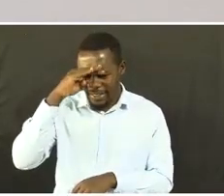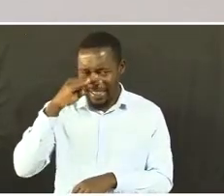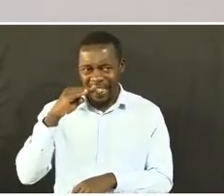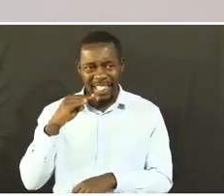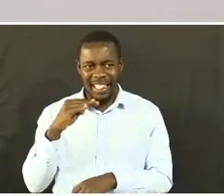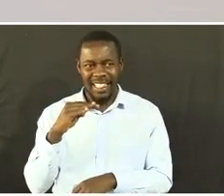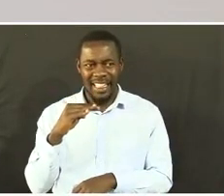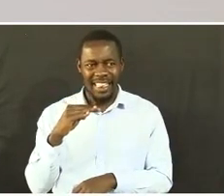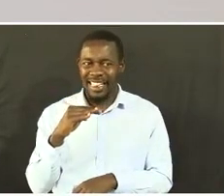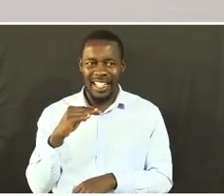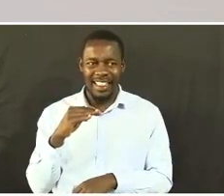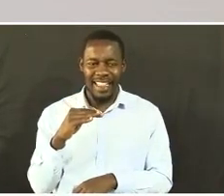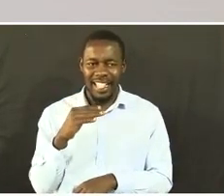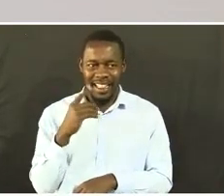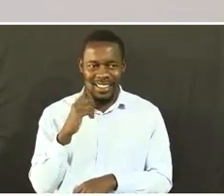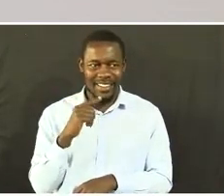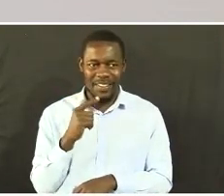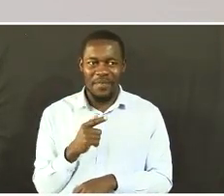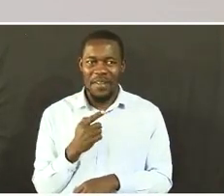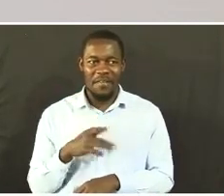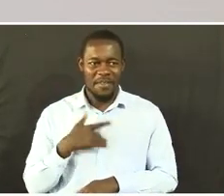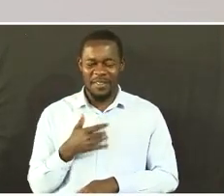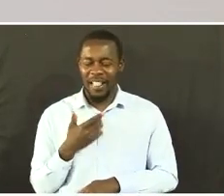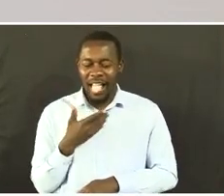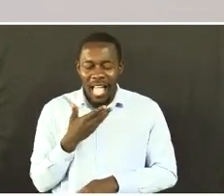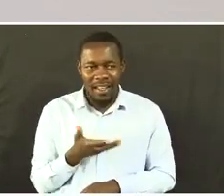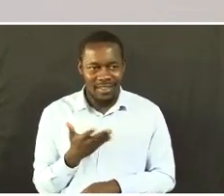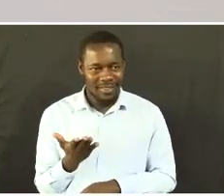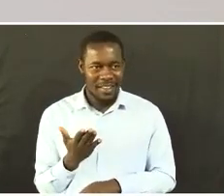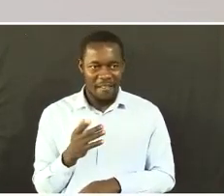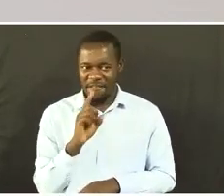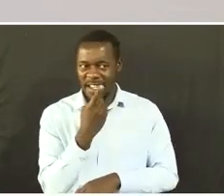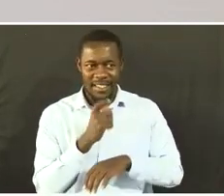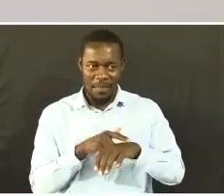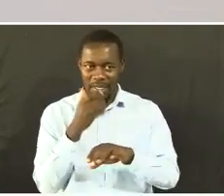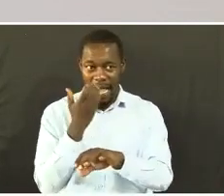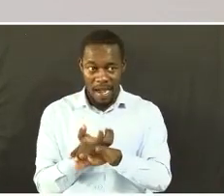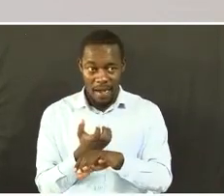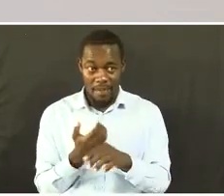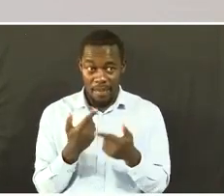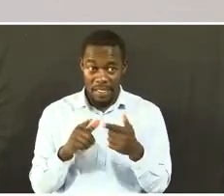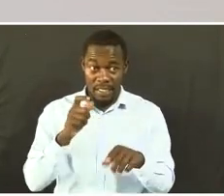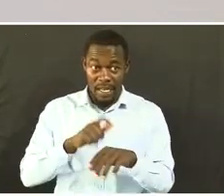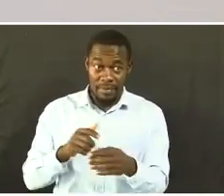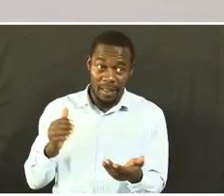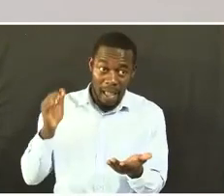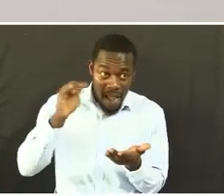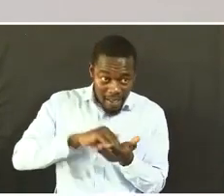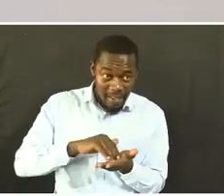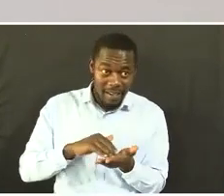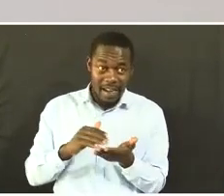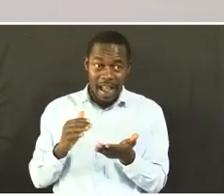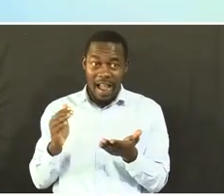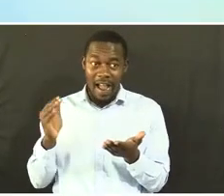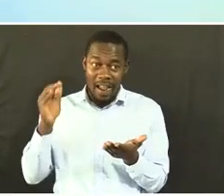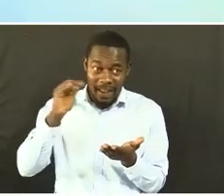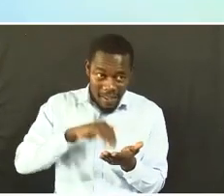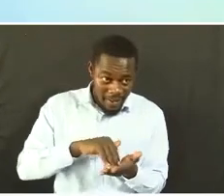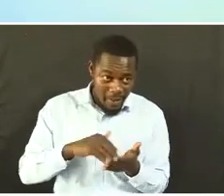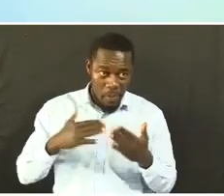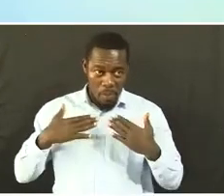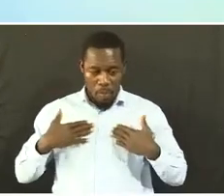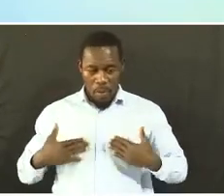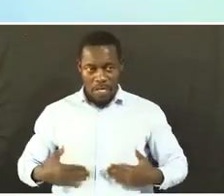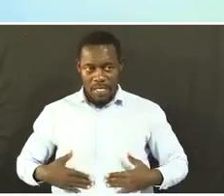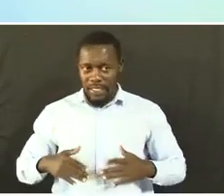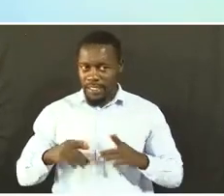pleasant. Smoking cigarette the first time is not pleasant. But when you repeat it, when you a pleasing psychological effect